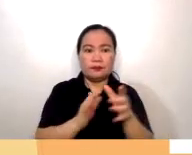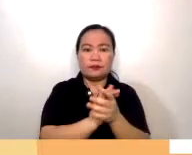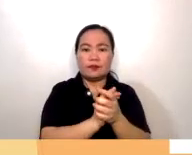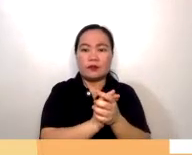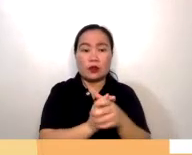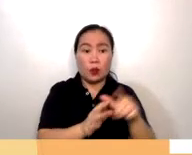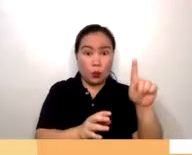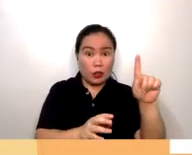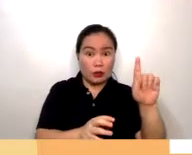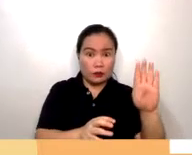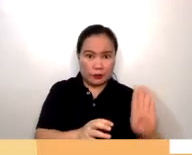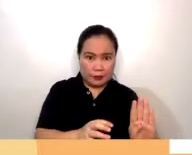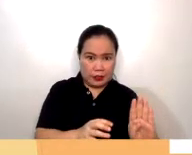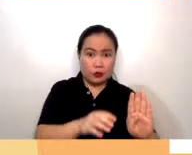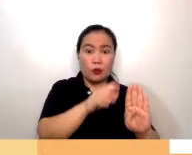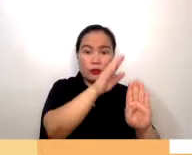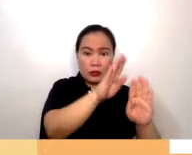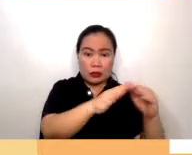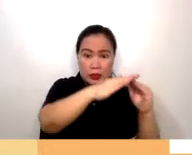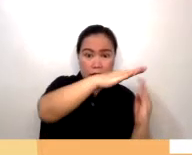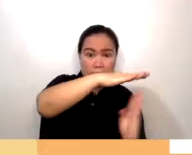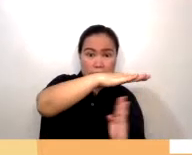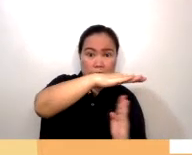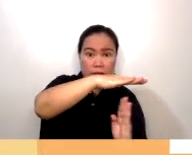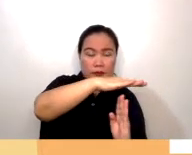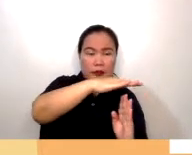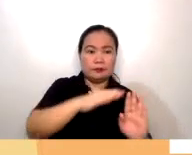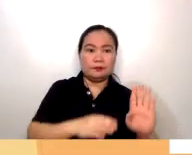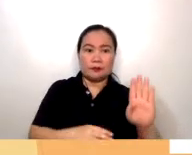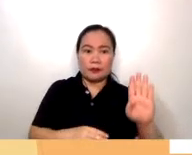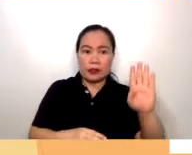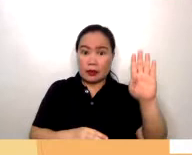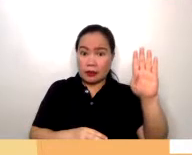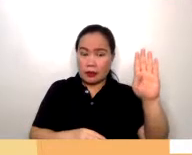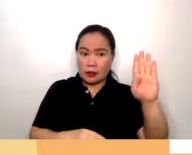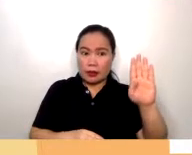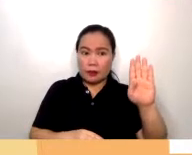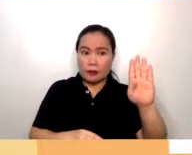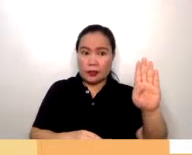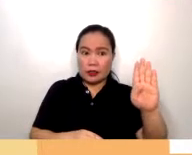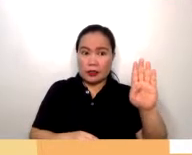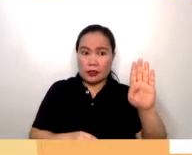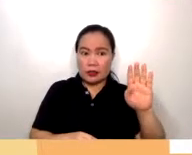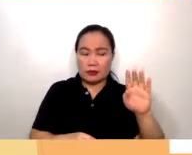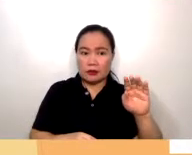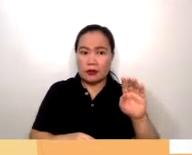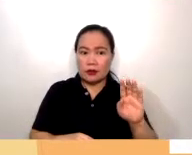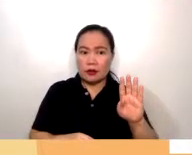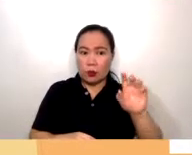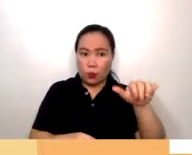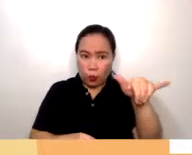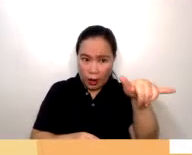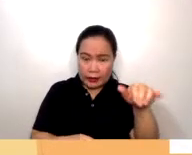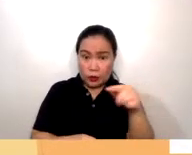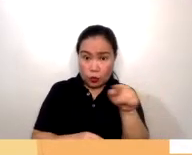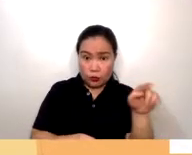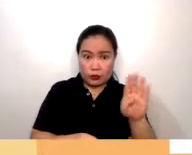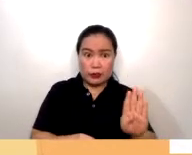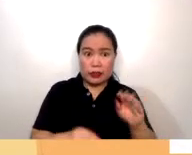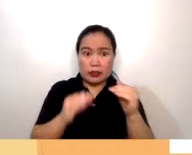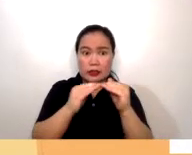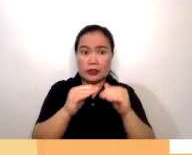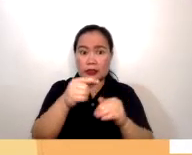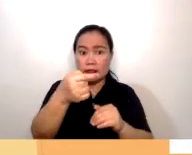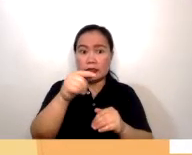have by over b equals negative ax over b plus